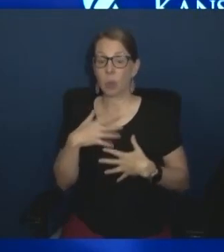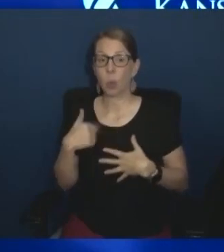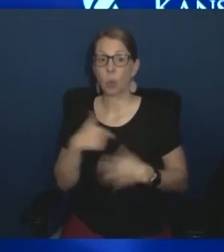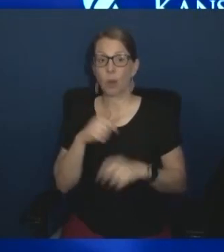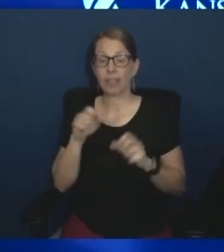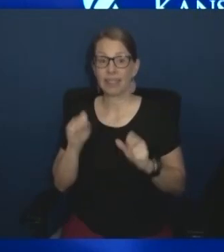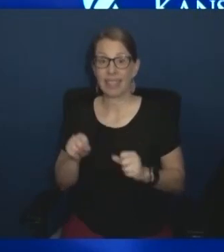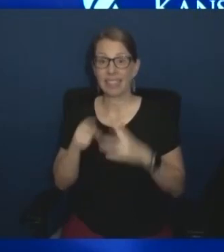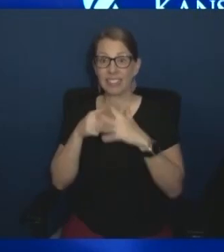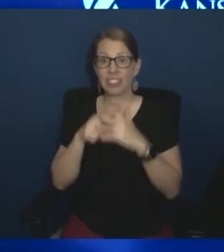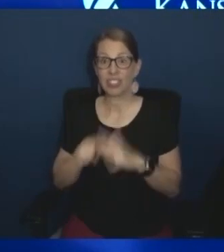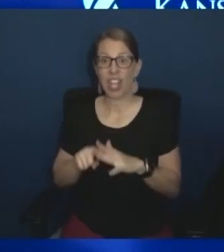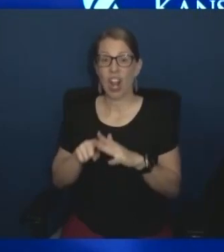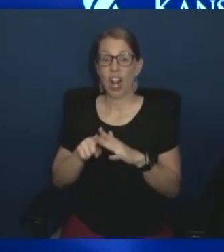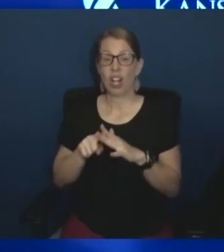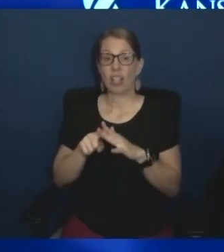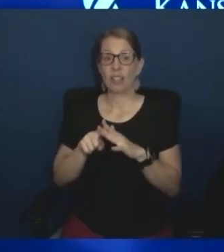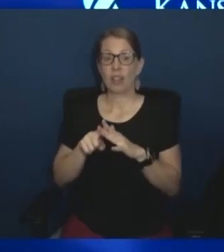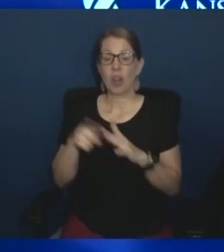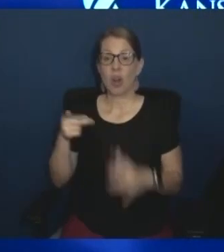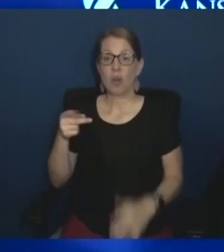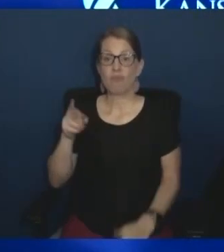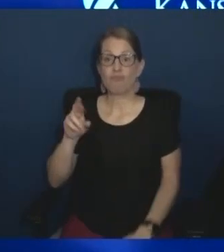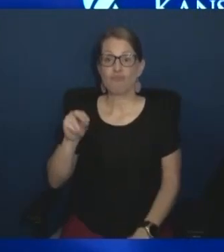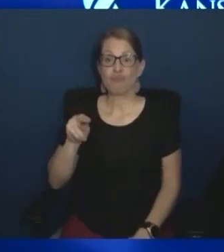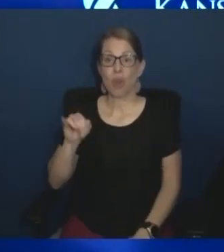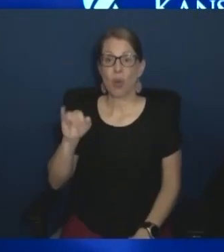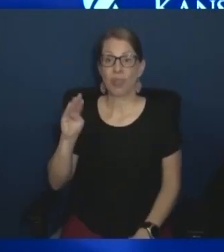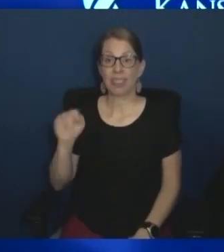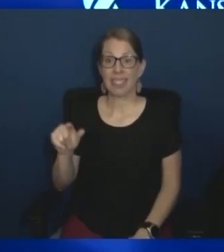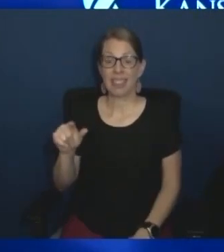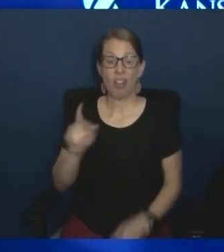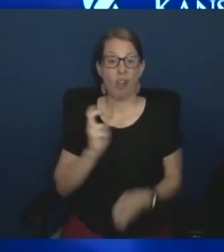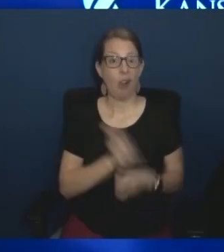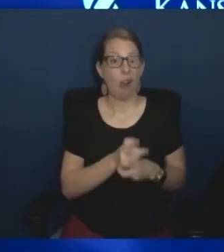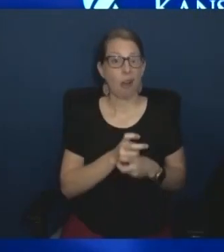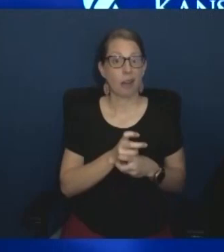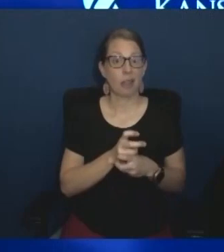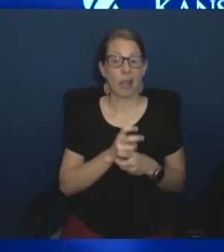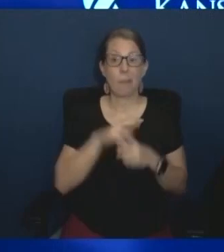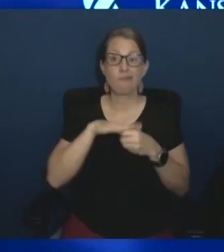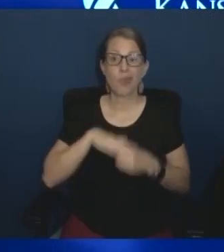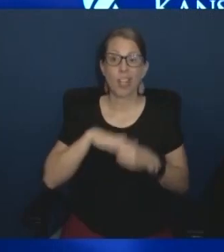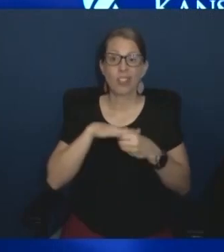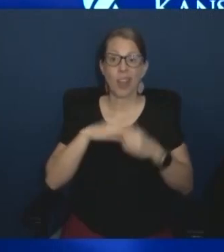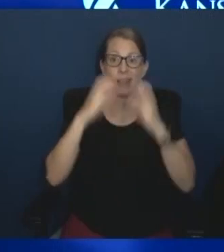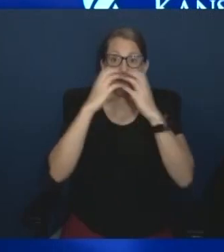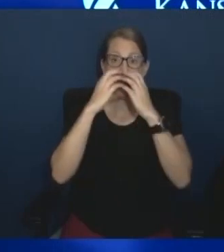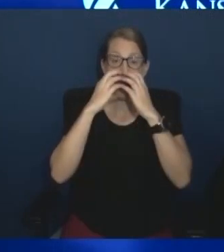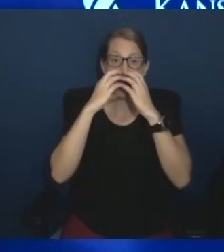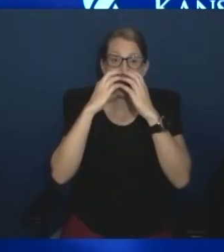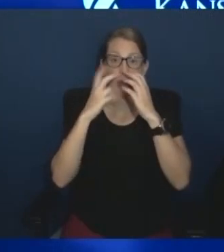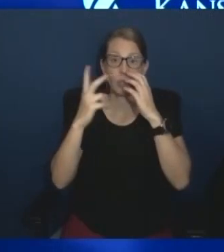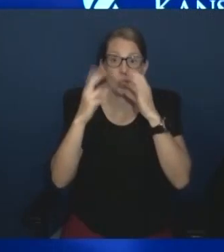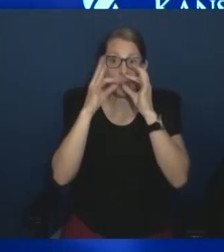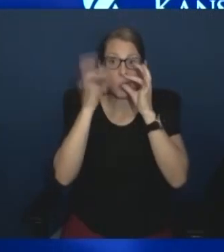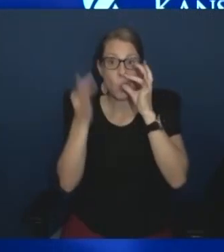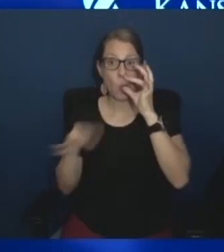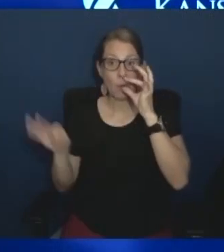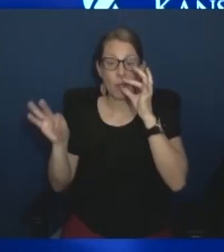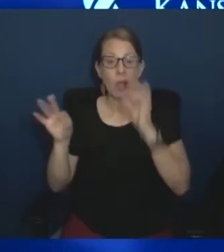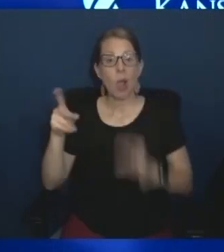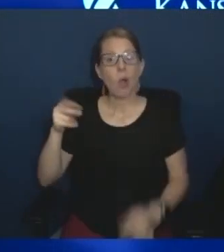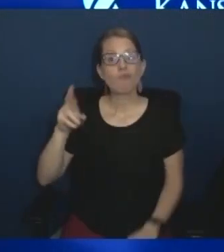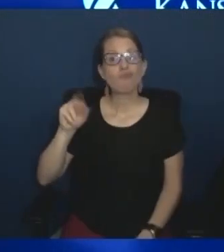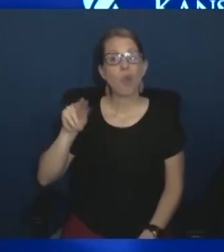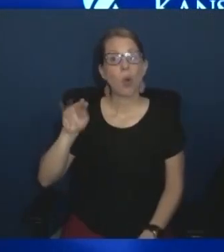start proning, because it's hard to prone on a BiPAP. It's that pressurized mask that has tubing. And tell people what proning means.